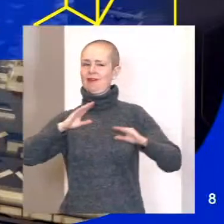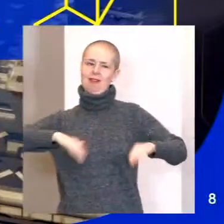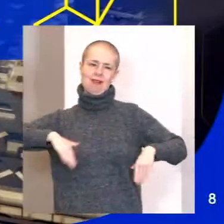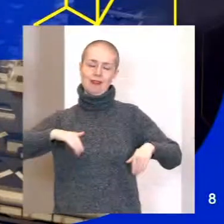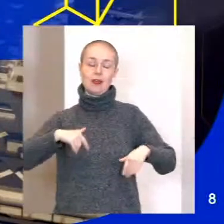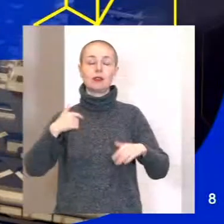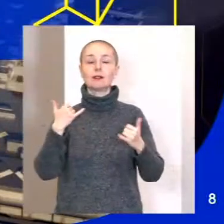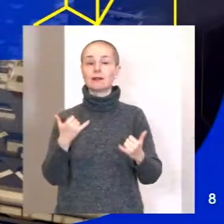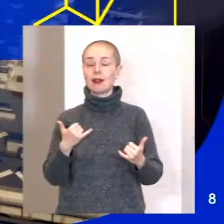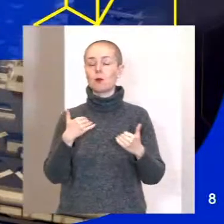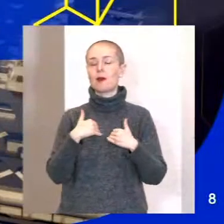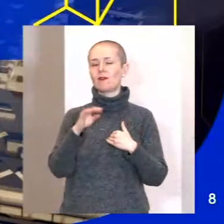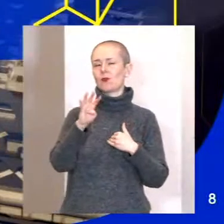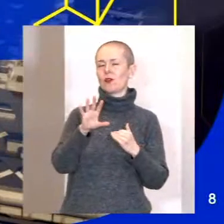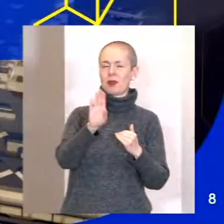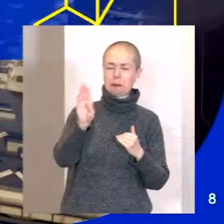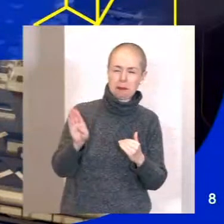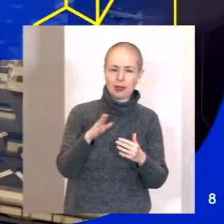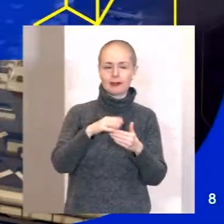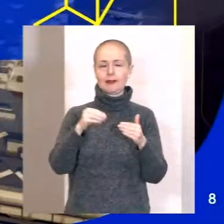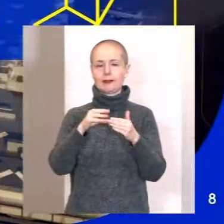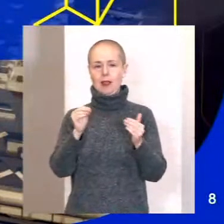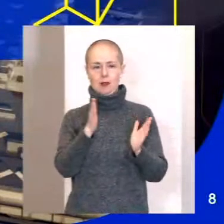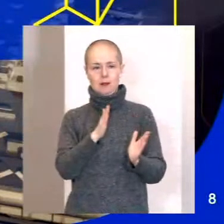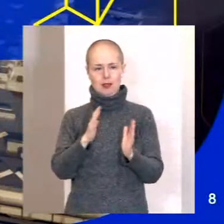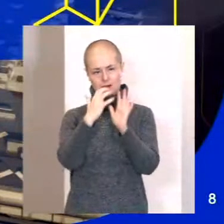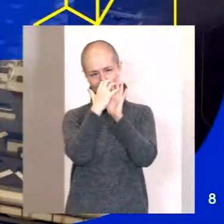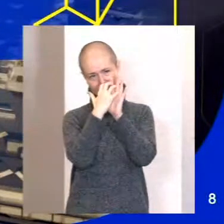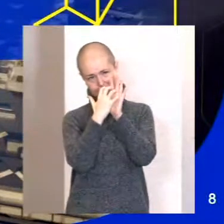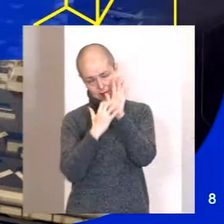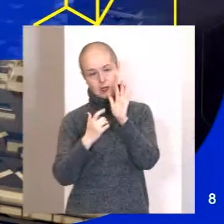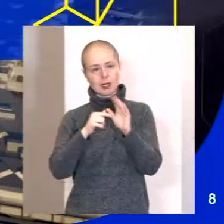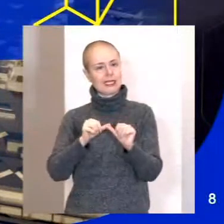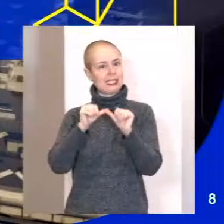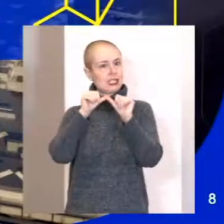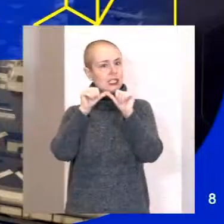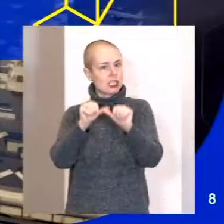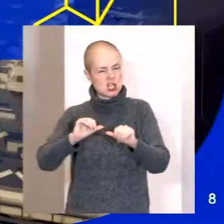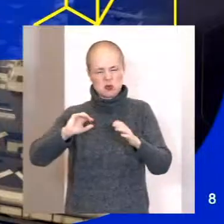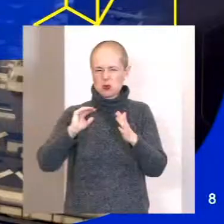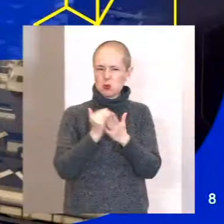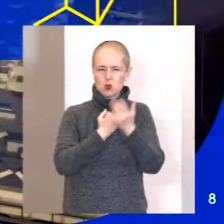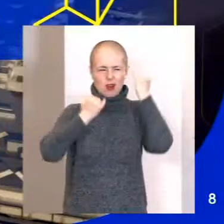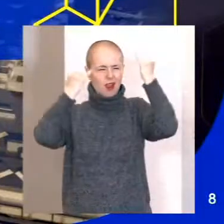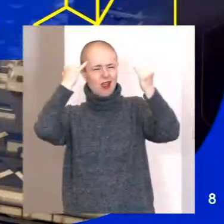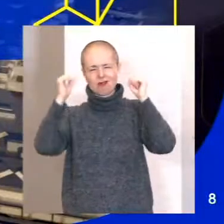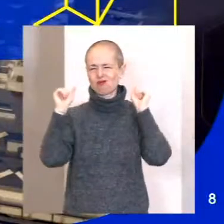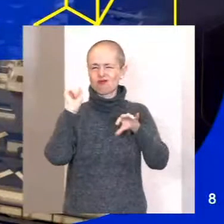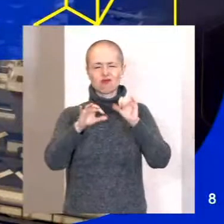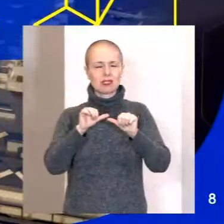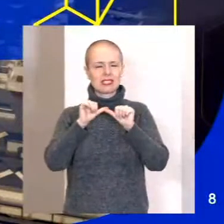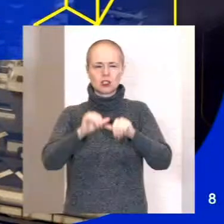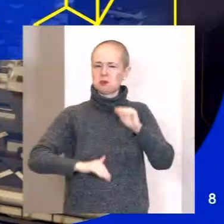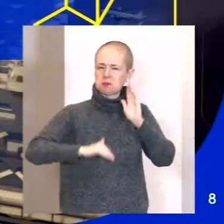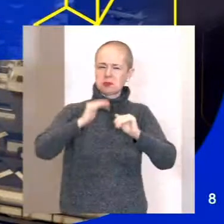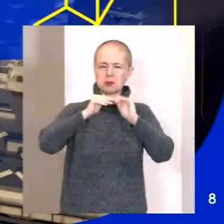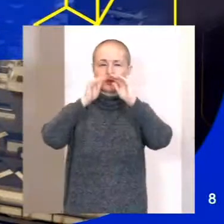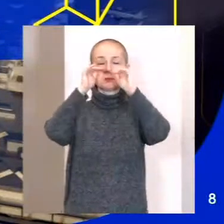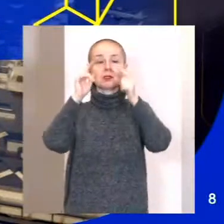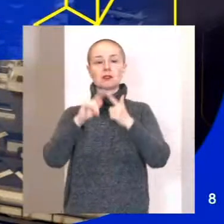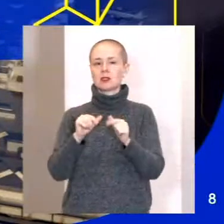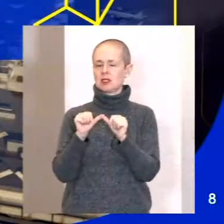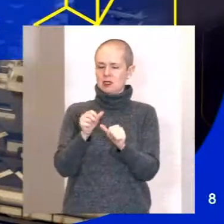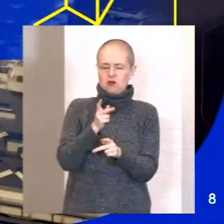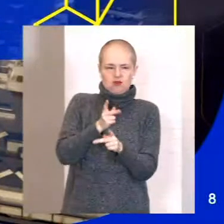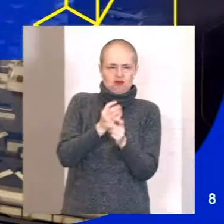ambitious $45 billion capital plan that continues this unprecedented rebuilding program while maintaining our world-class